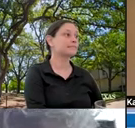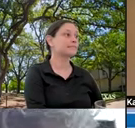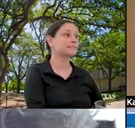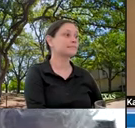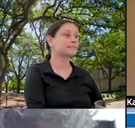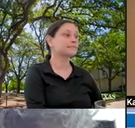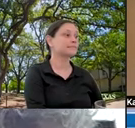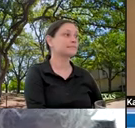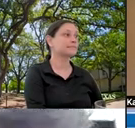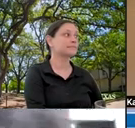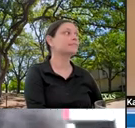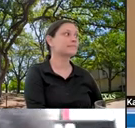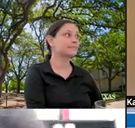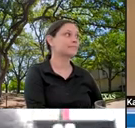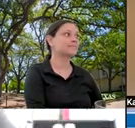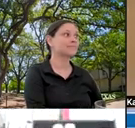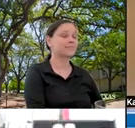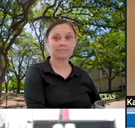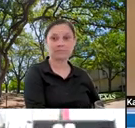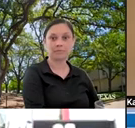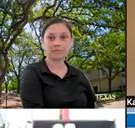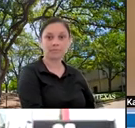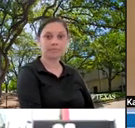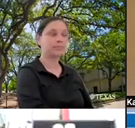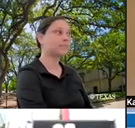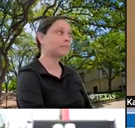just, we want to wrap up this meeting. So